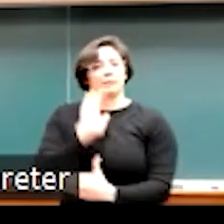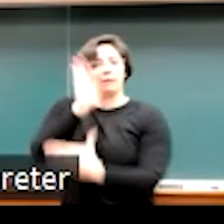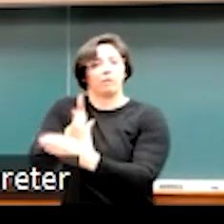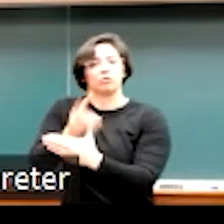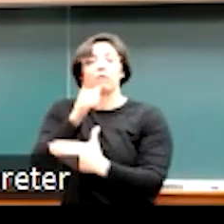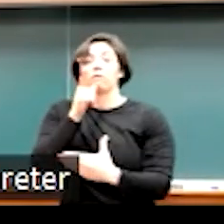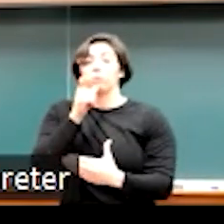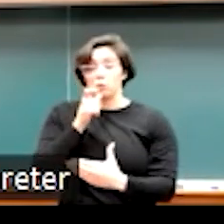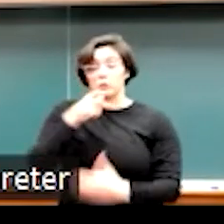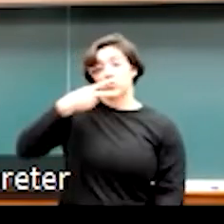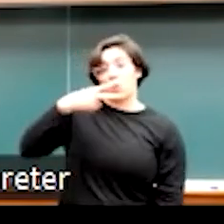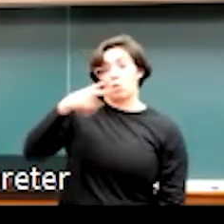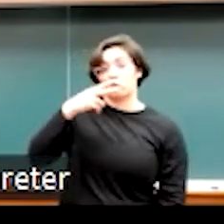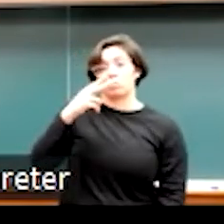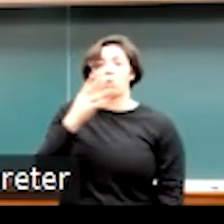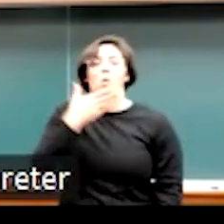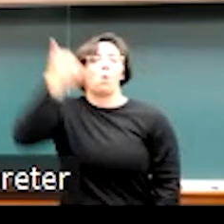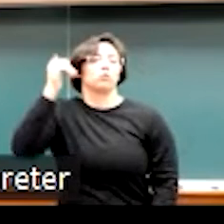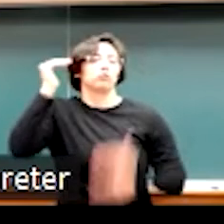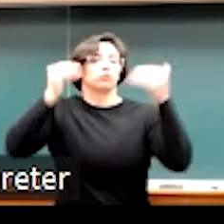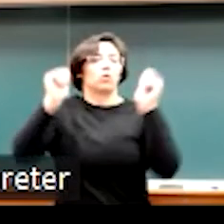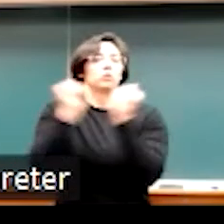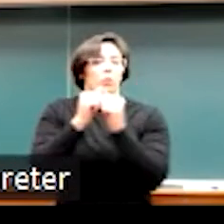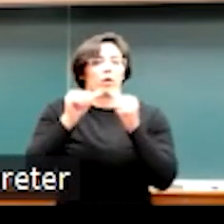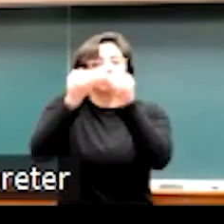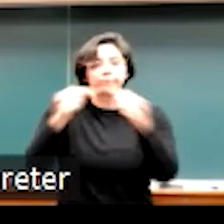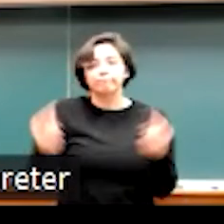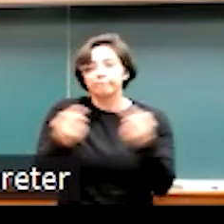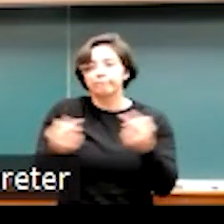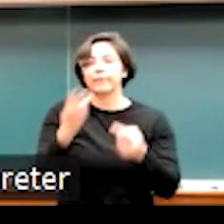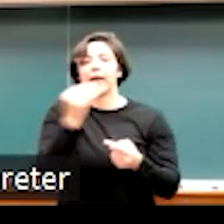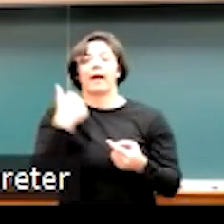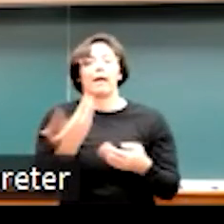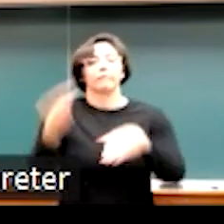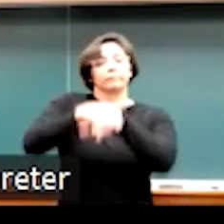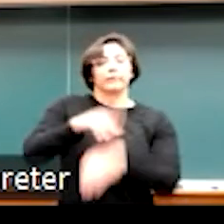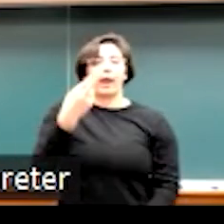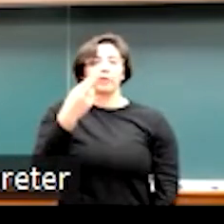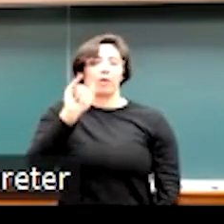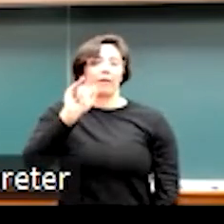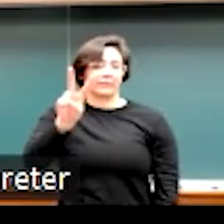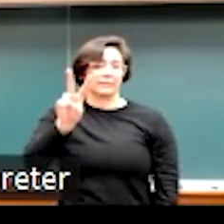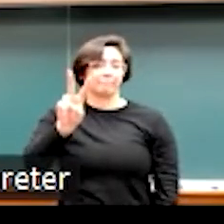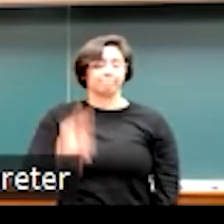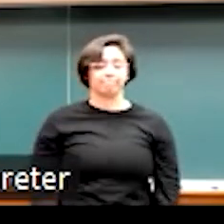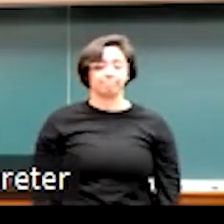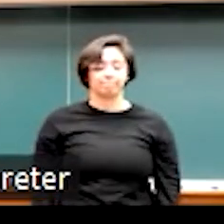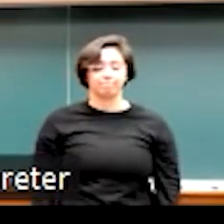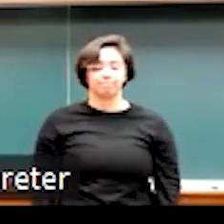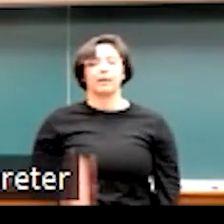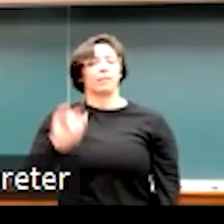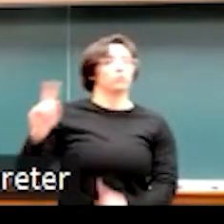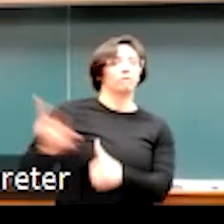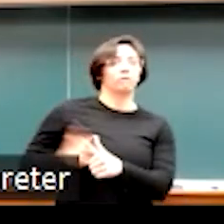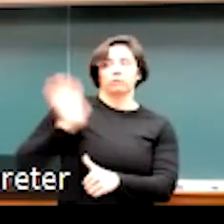for smokers who were older adults with chronic pain who also had HIV. And that was our